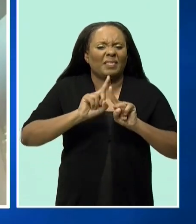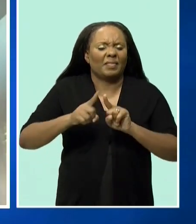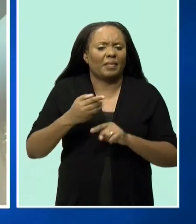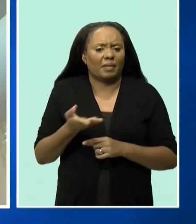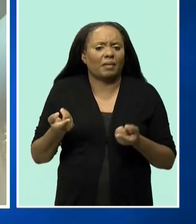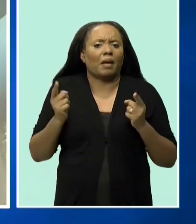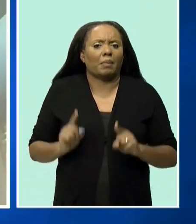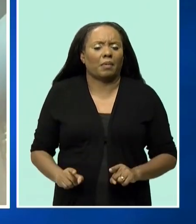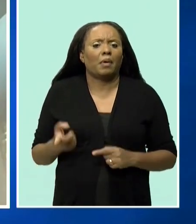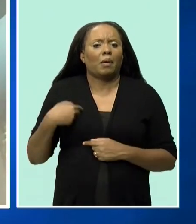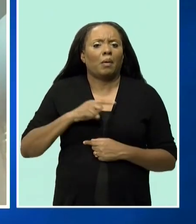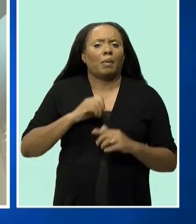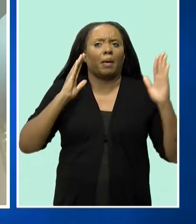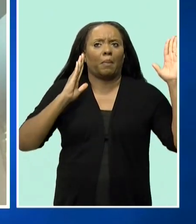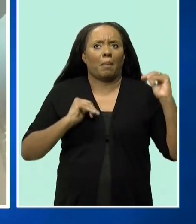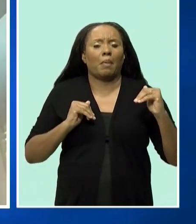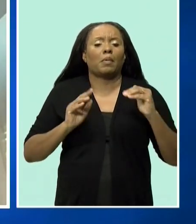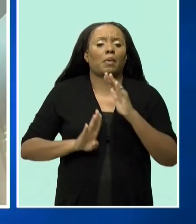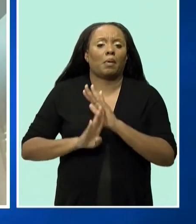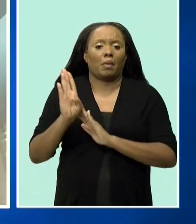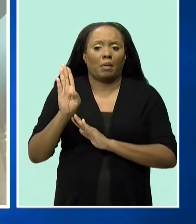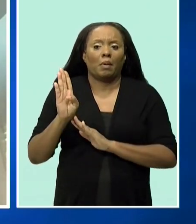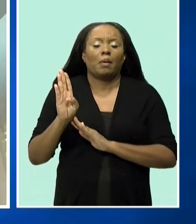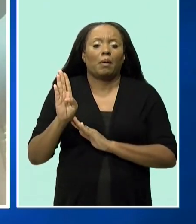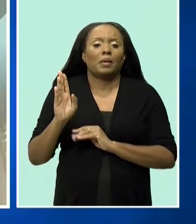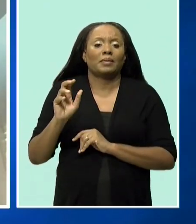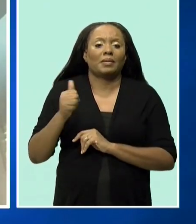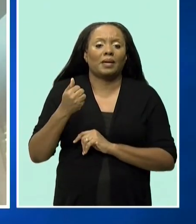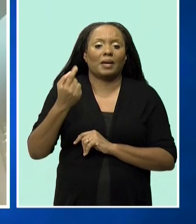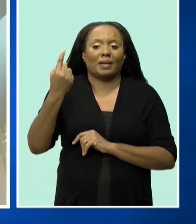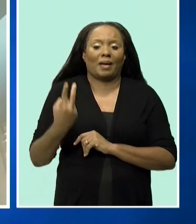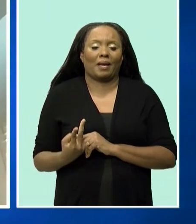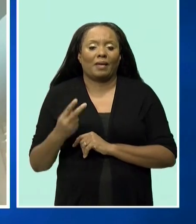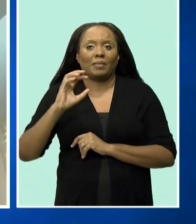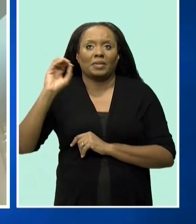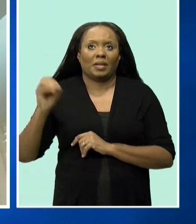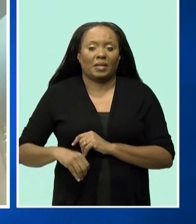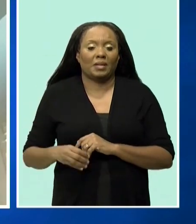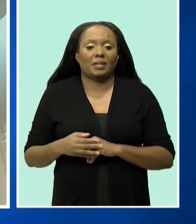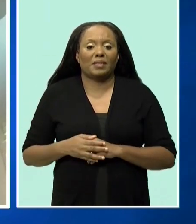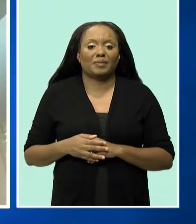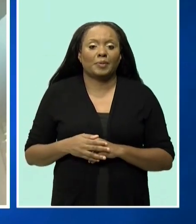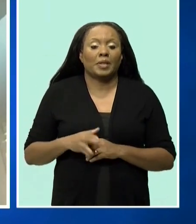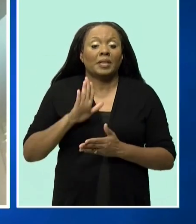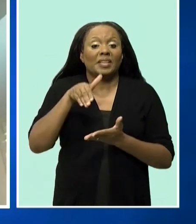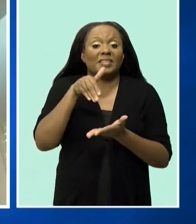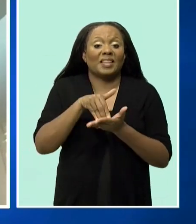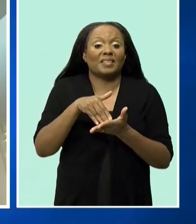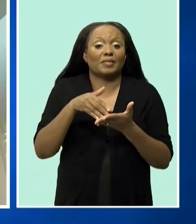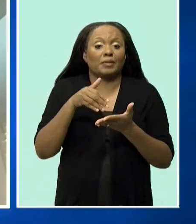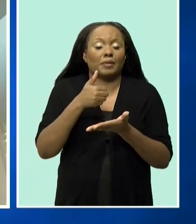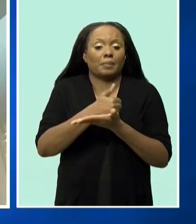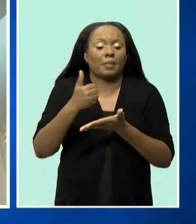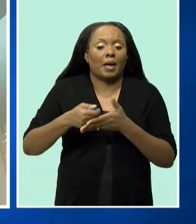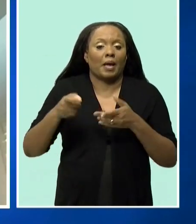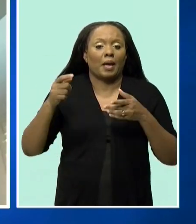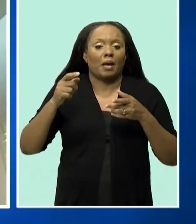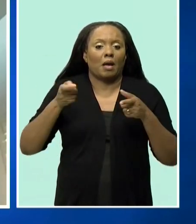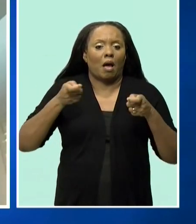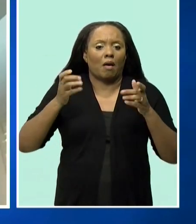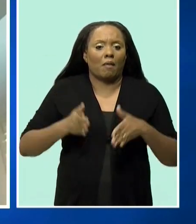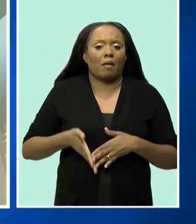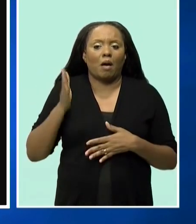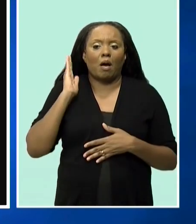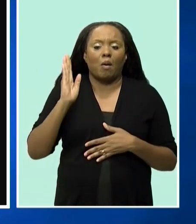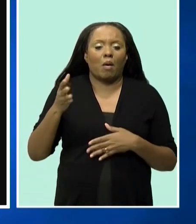So we still expect to grow by 10.5%. The governor will give his report next week, and I'm sure it will be something along